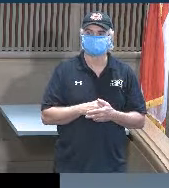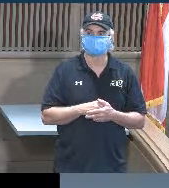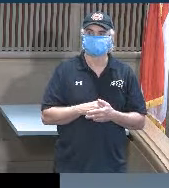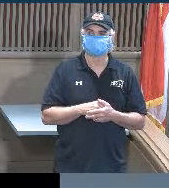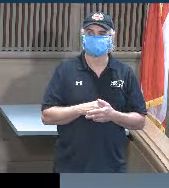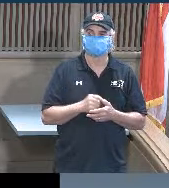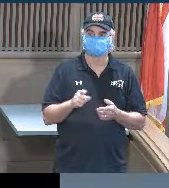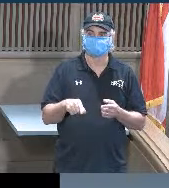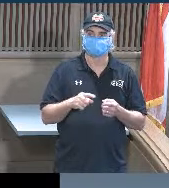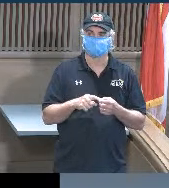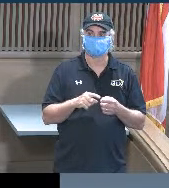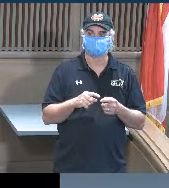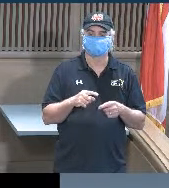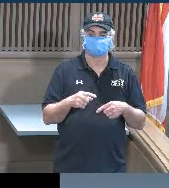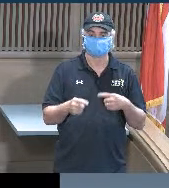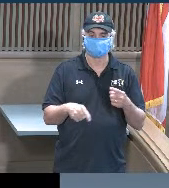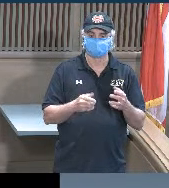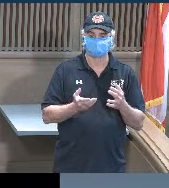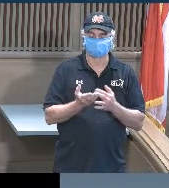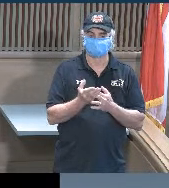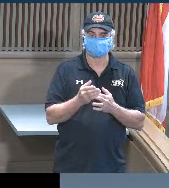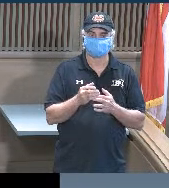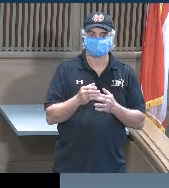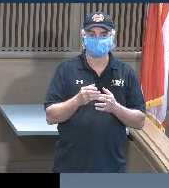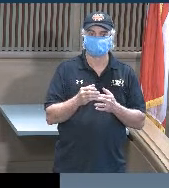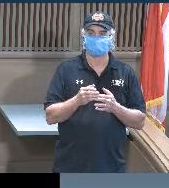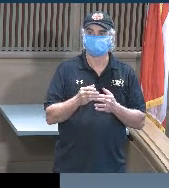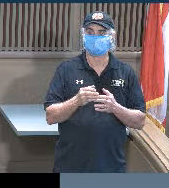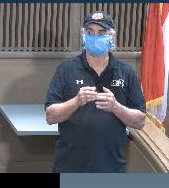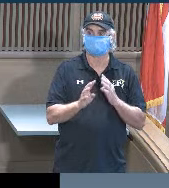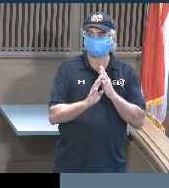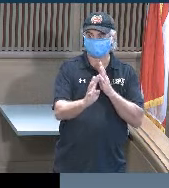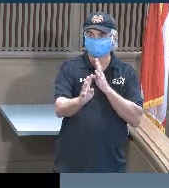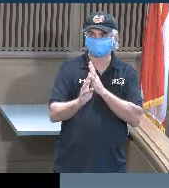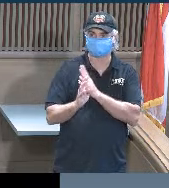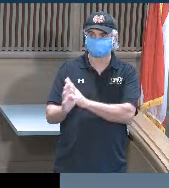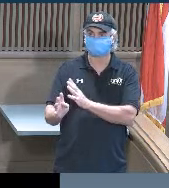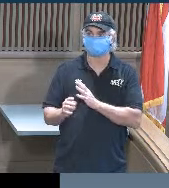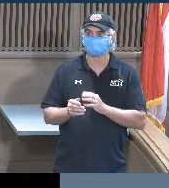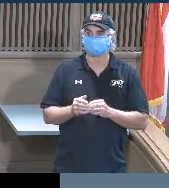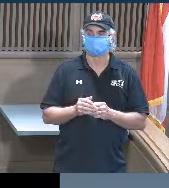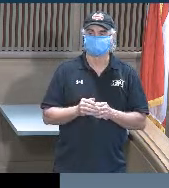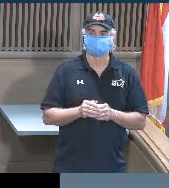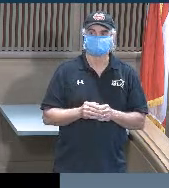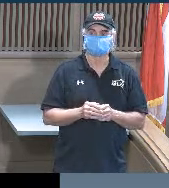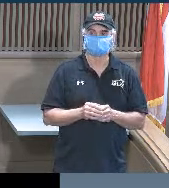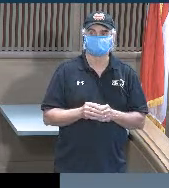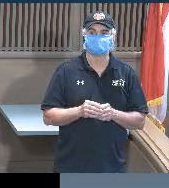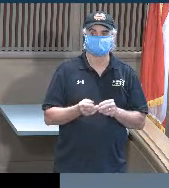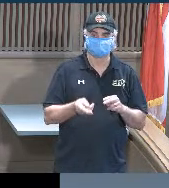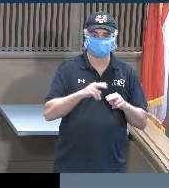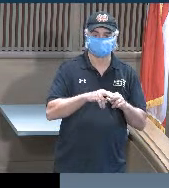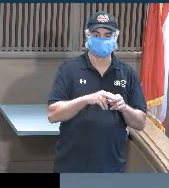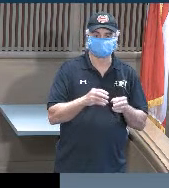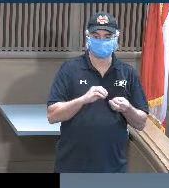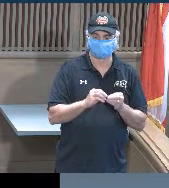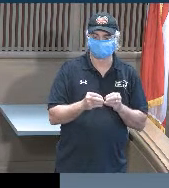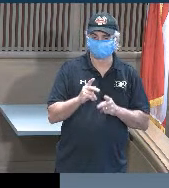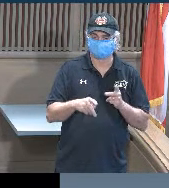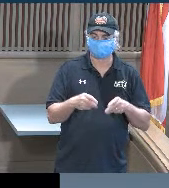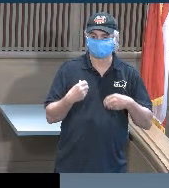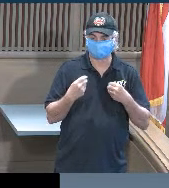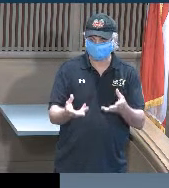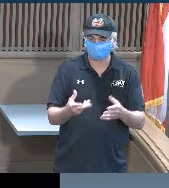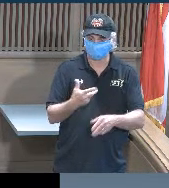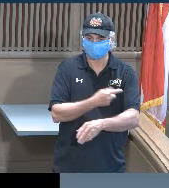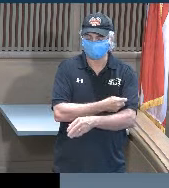Once you come through the line, and this time we're increasing the volume, so the lines will not be nearly as long as they were the last time. It was